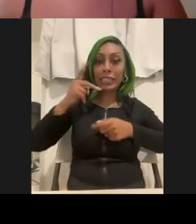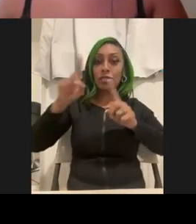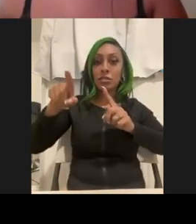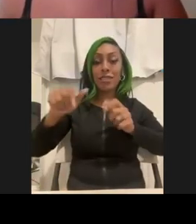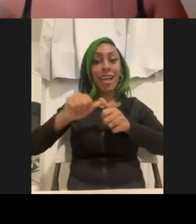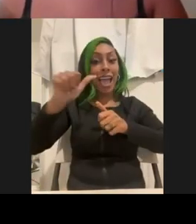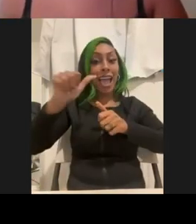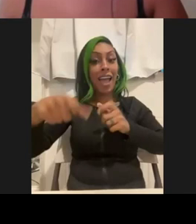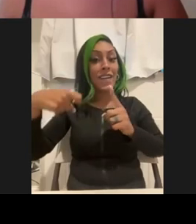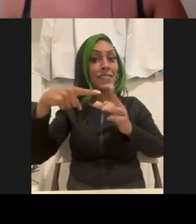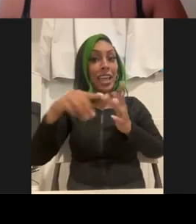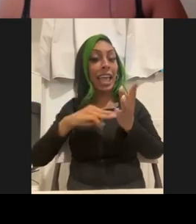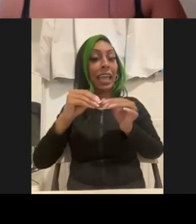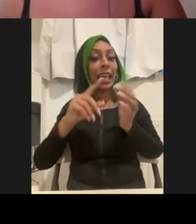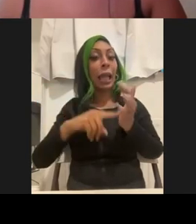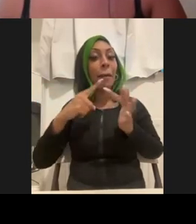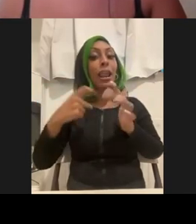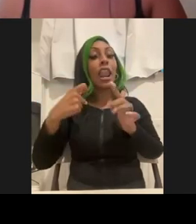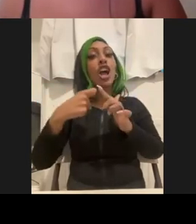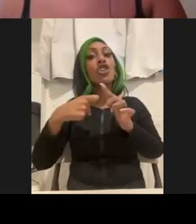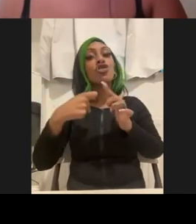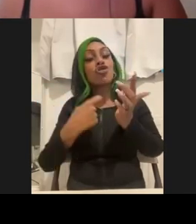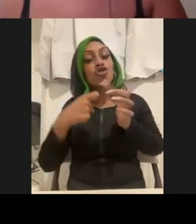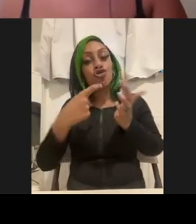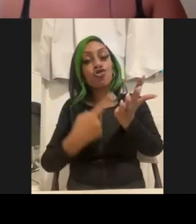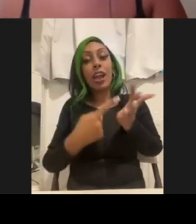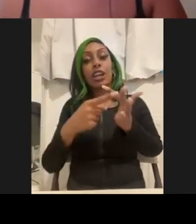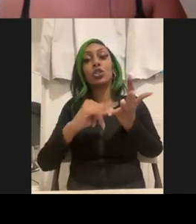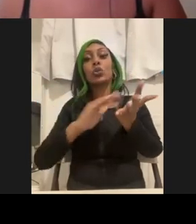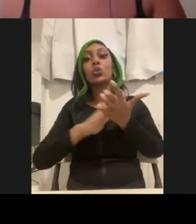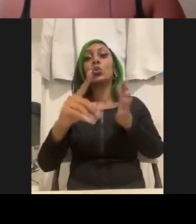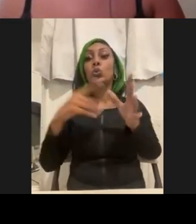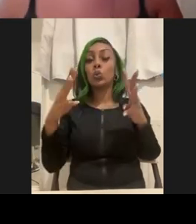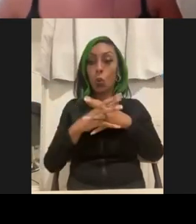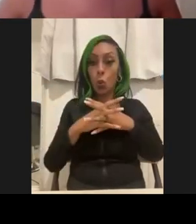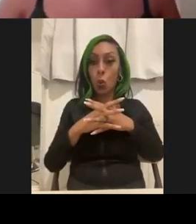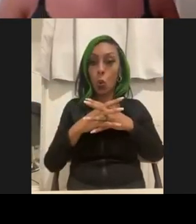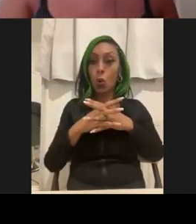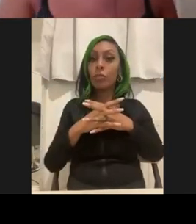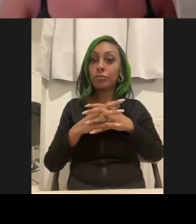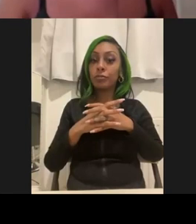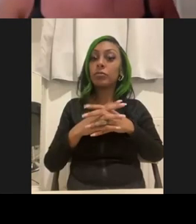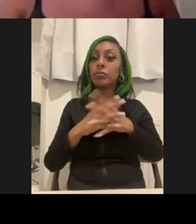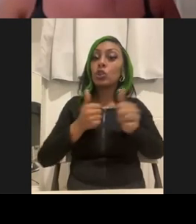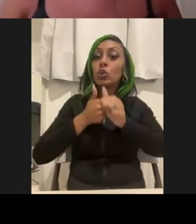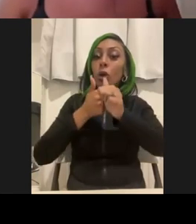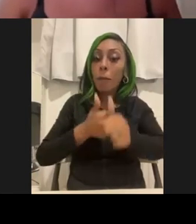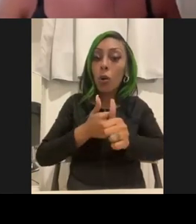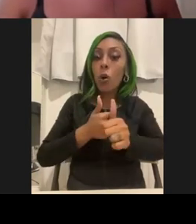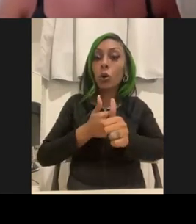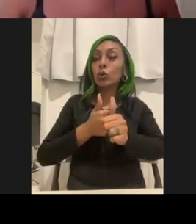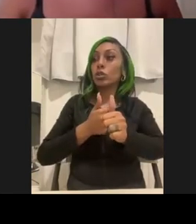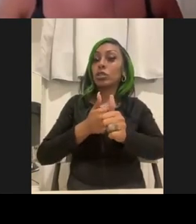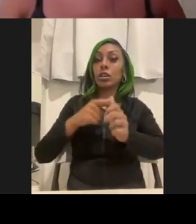Crenshaw, takes an intersectional approach in order to support the organisation's primary